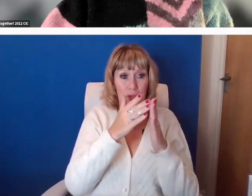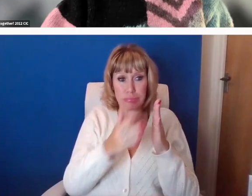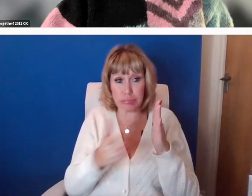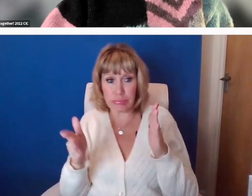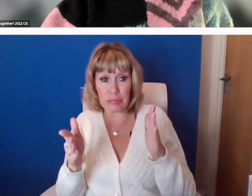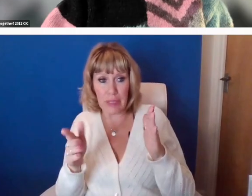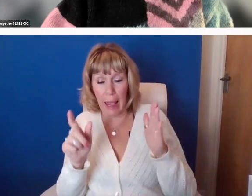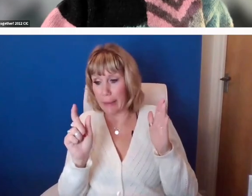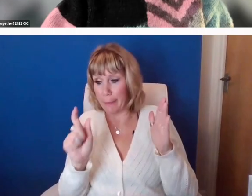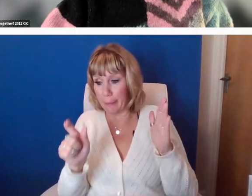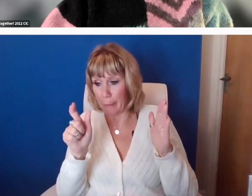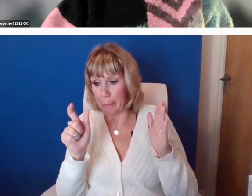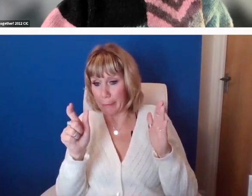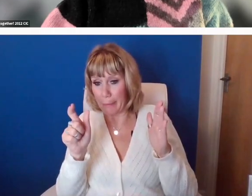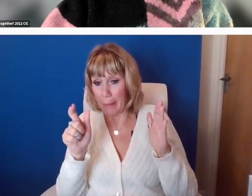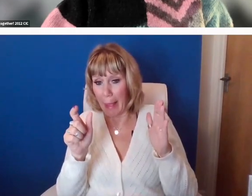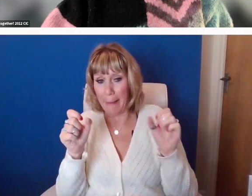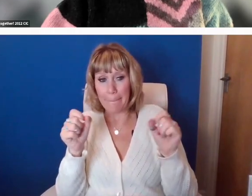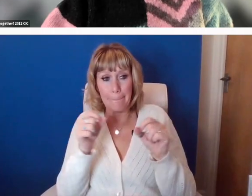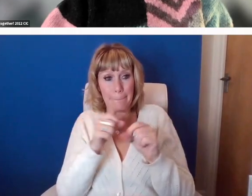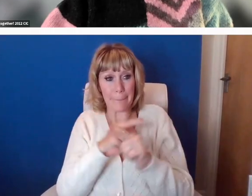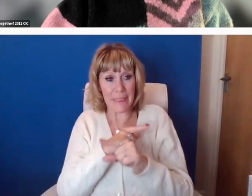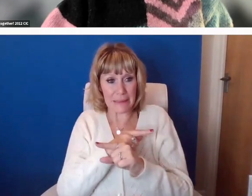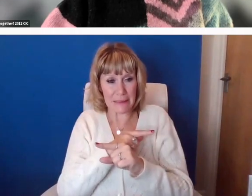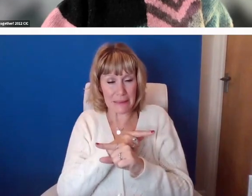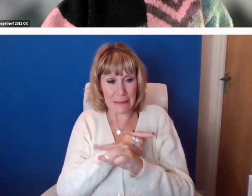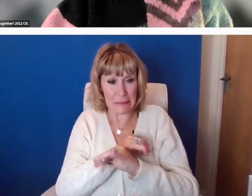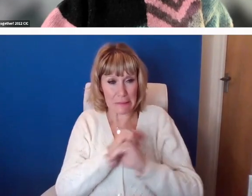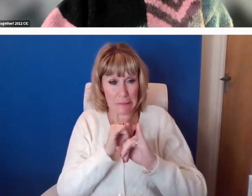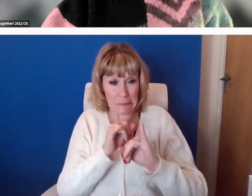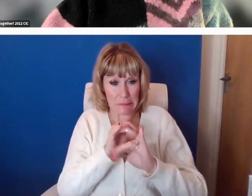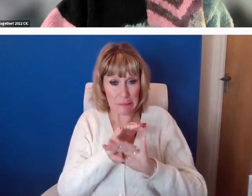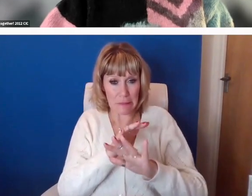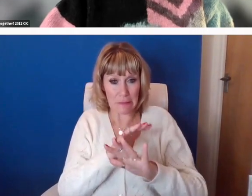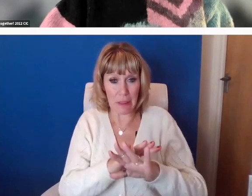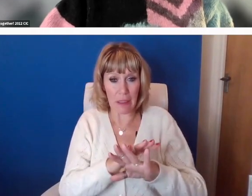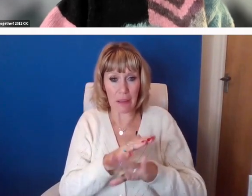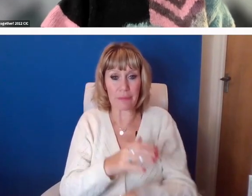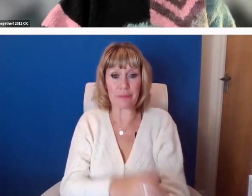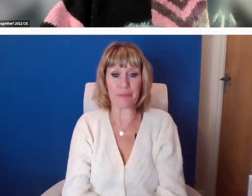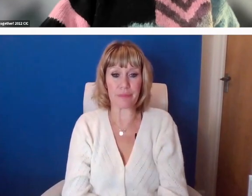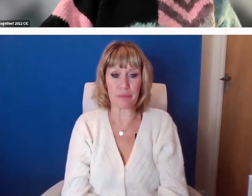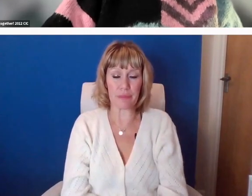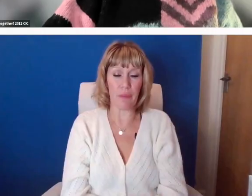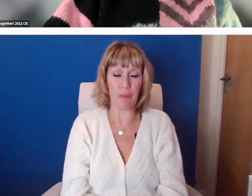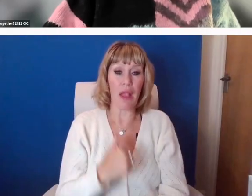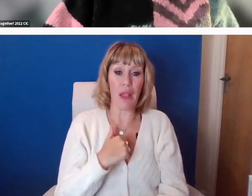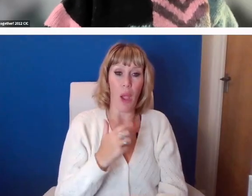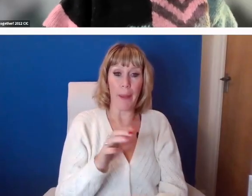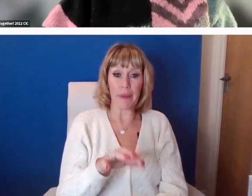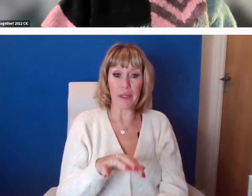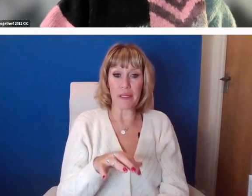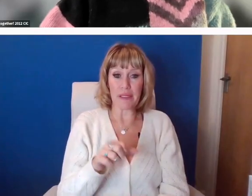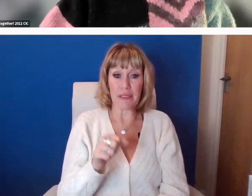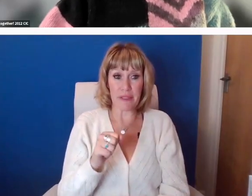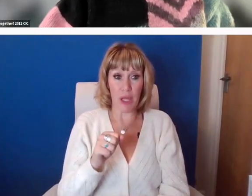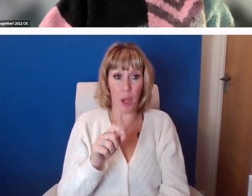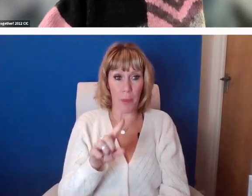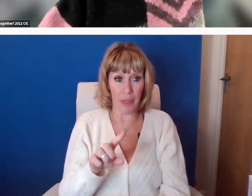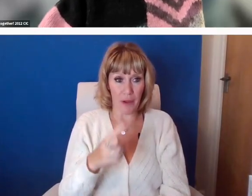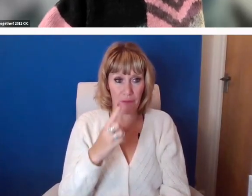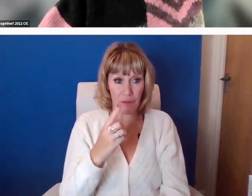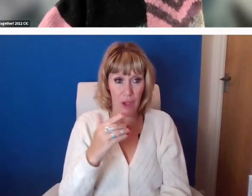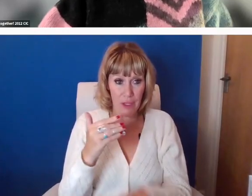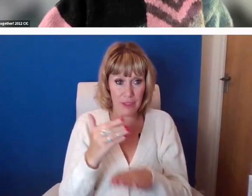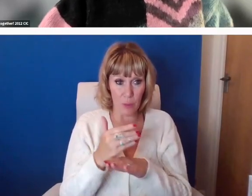of the exhibiting artists right at the start too. So I'm going to come on to our first